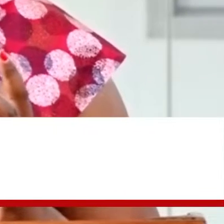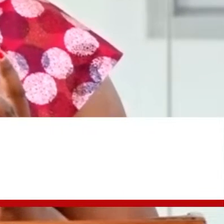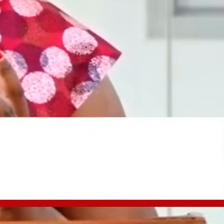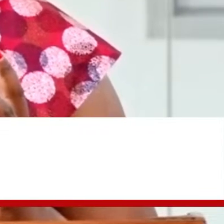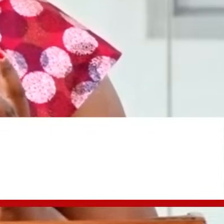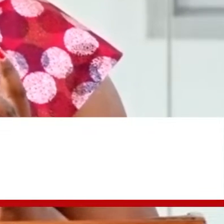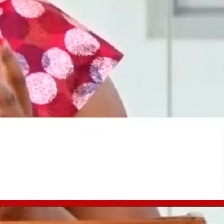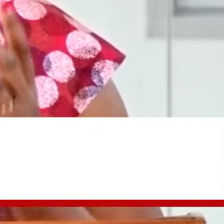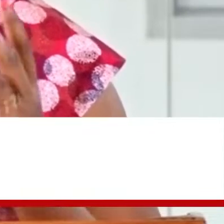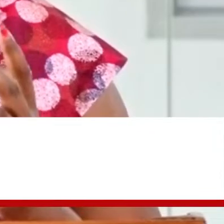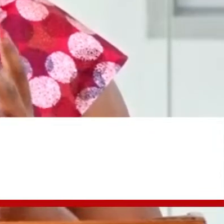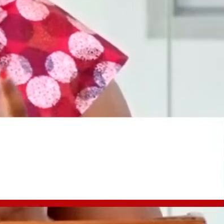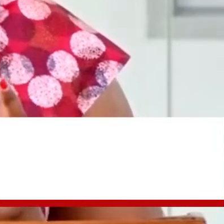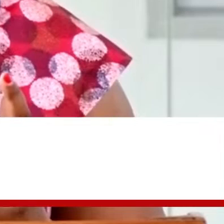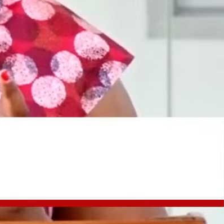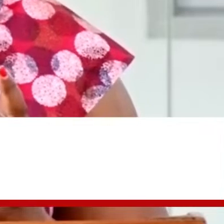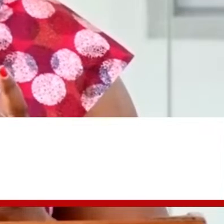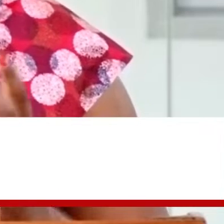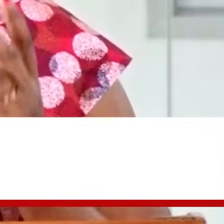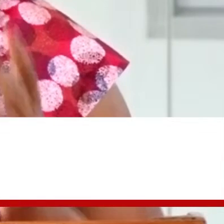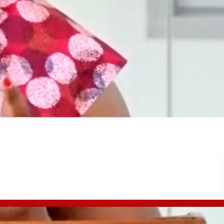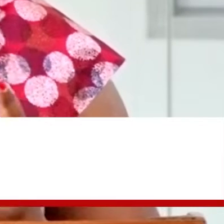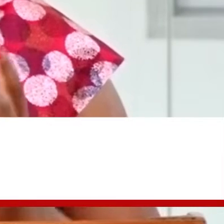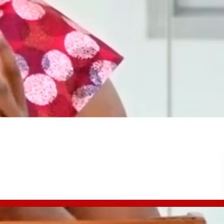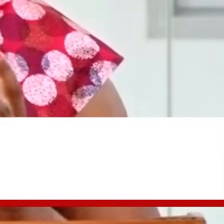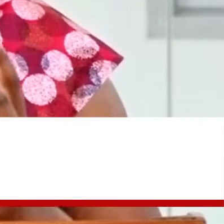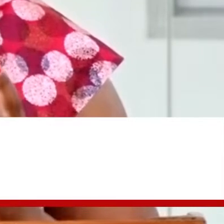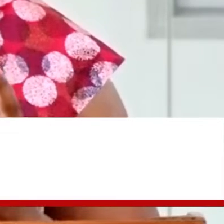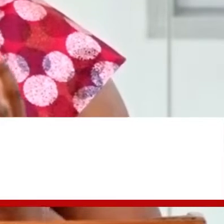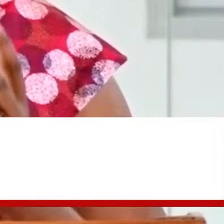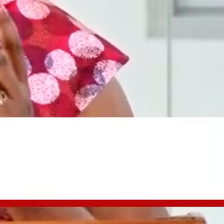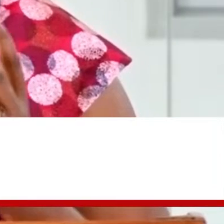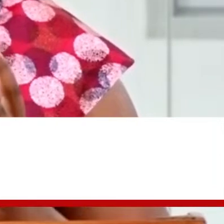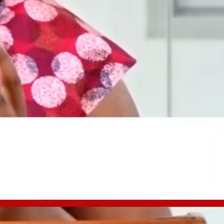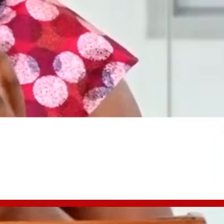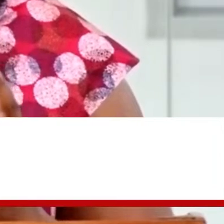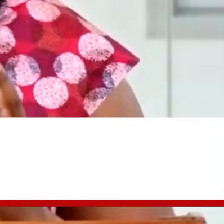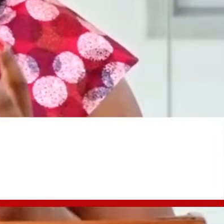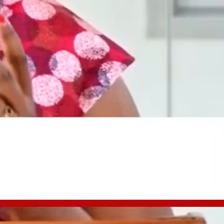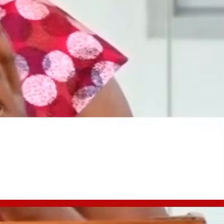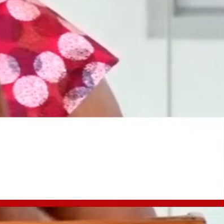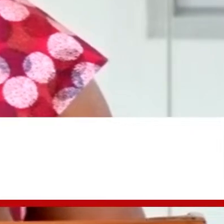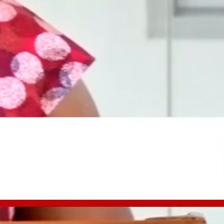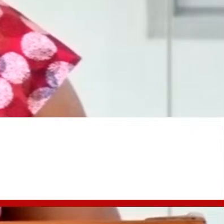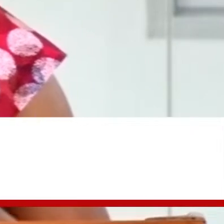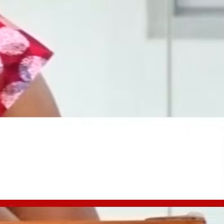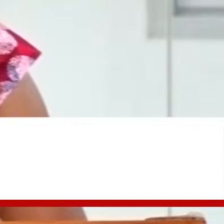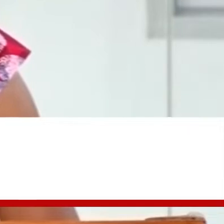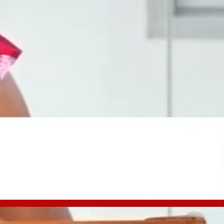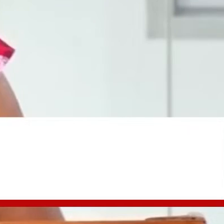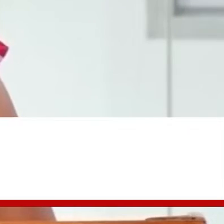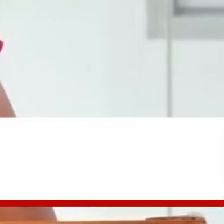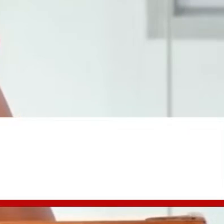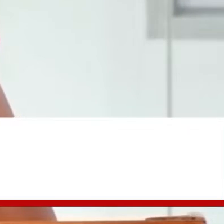Lord. So we invite you now, in the mighty name of Jesus Christ, have we made this prayer. Amen